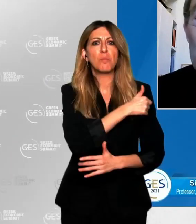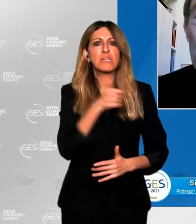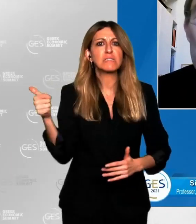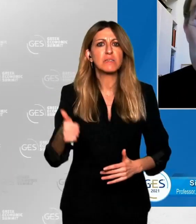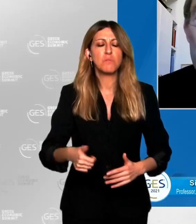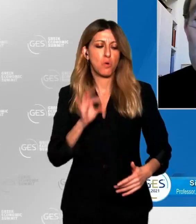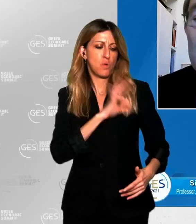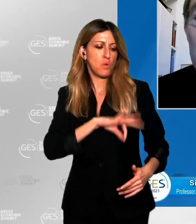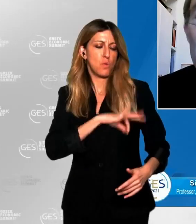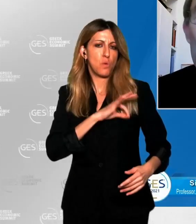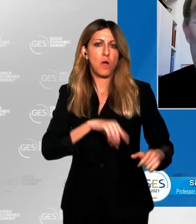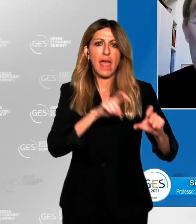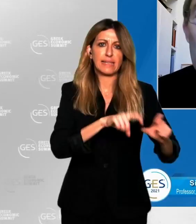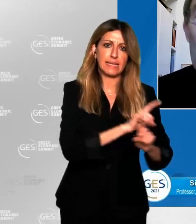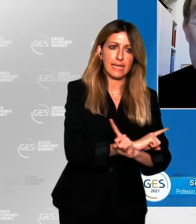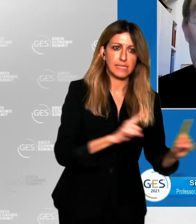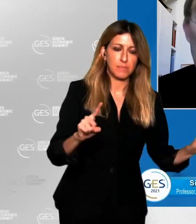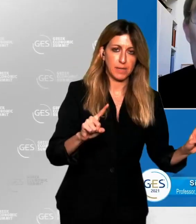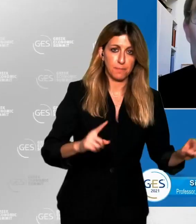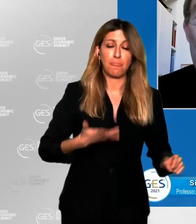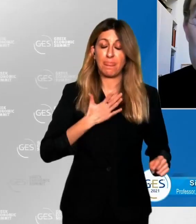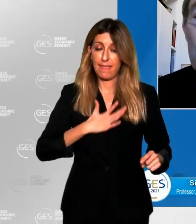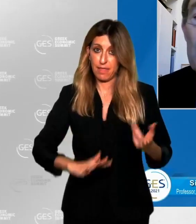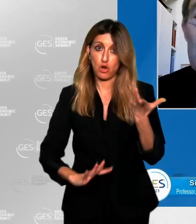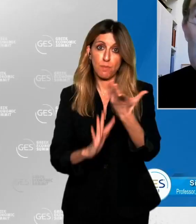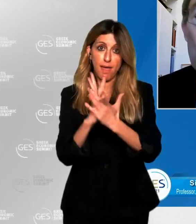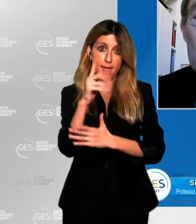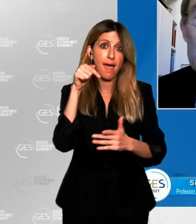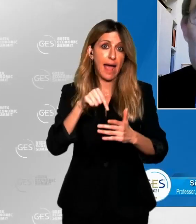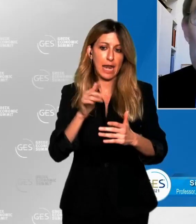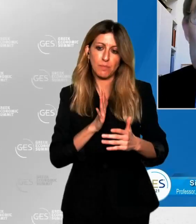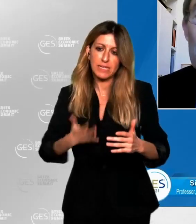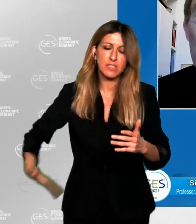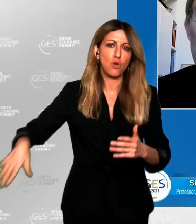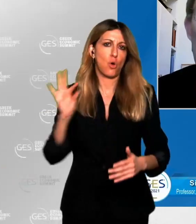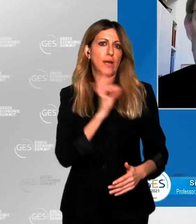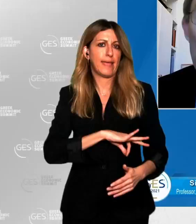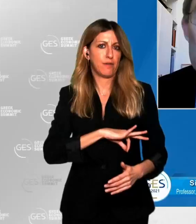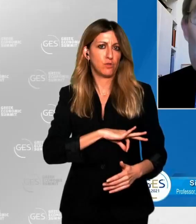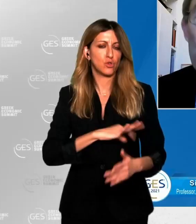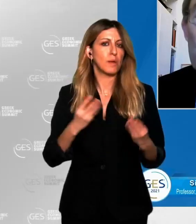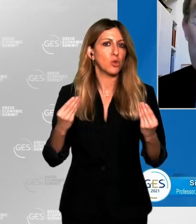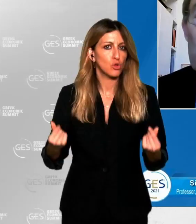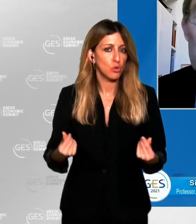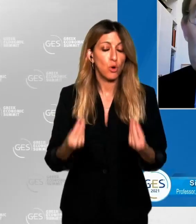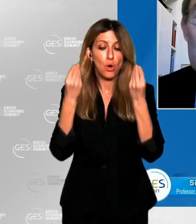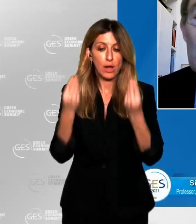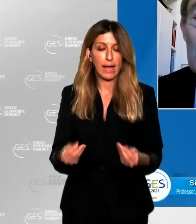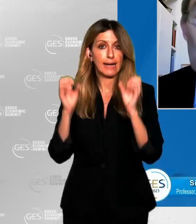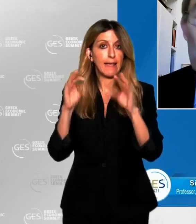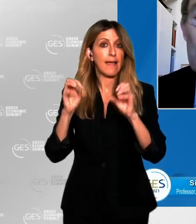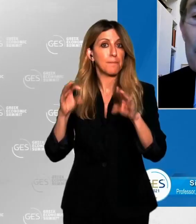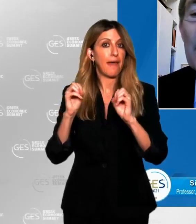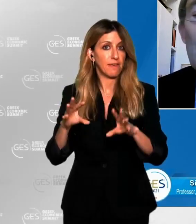requires good educational skills and requires to deal with inequality, which will grow, as I mentioned, if we leave